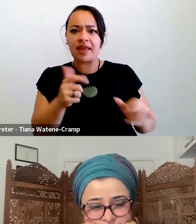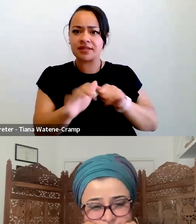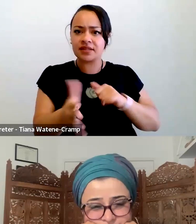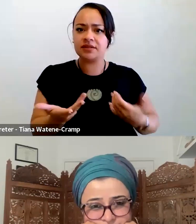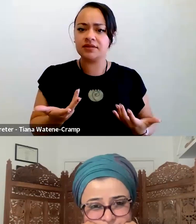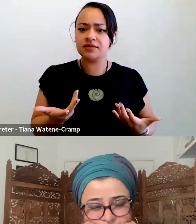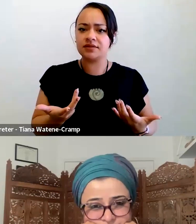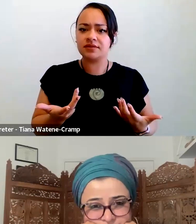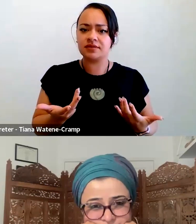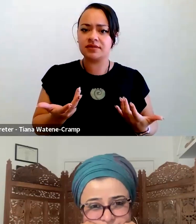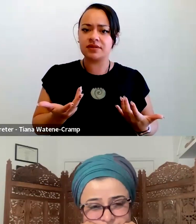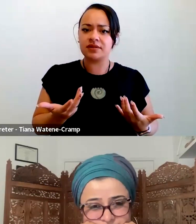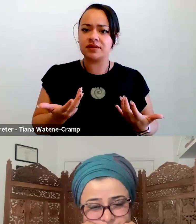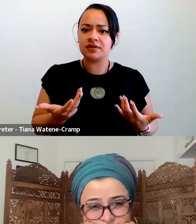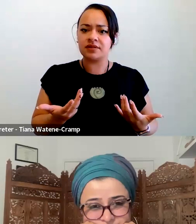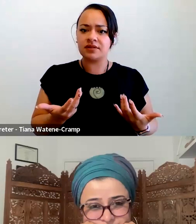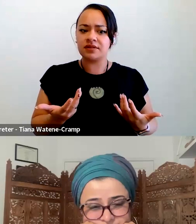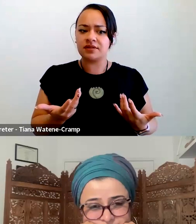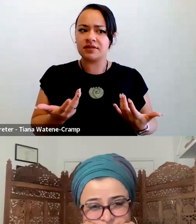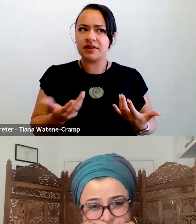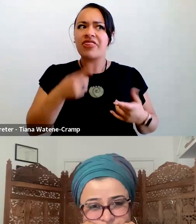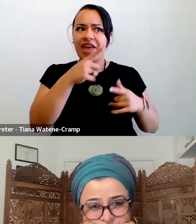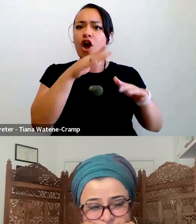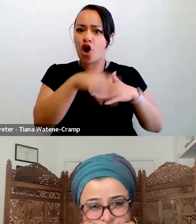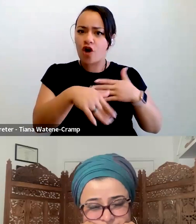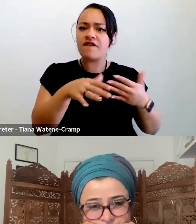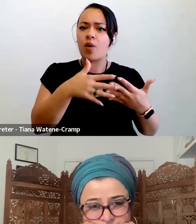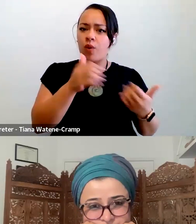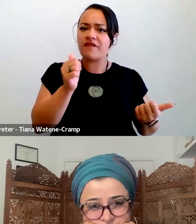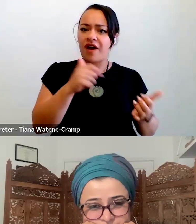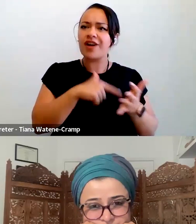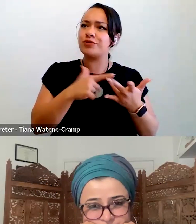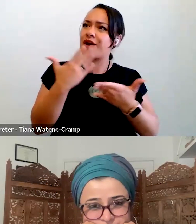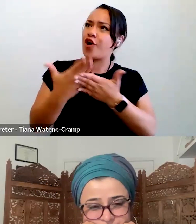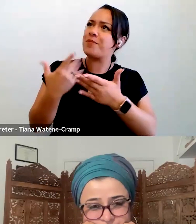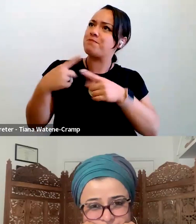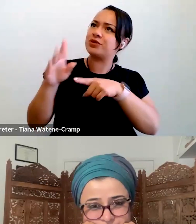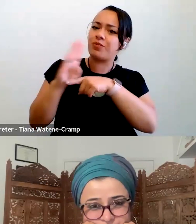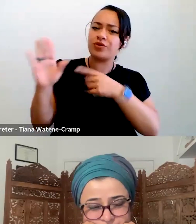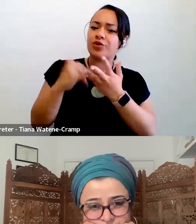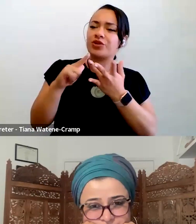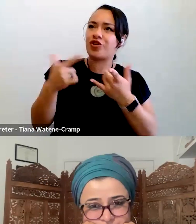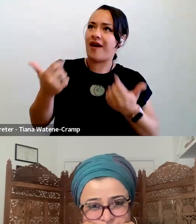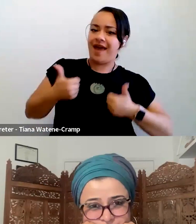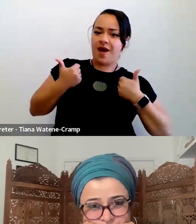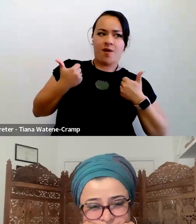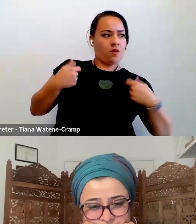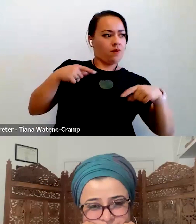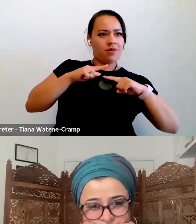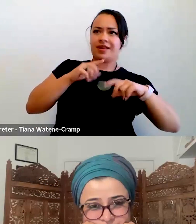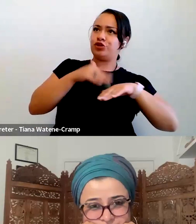they're absolutely overqualified to be on most boards, to be honest. And so it's not our issue, it actually becomes the organisation's